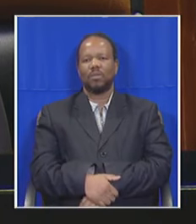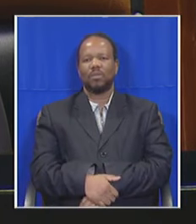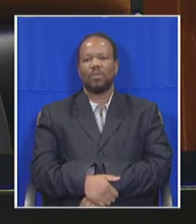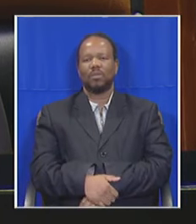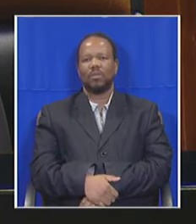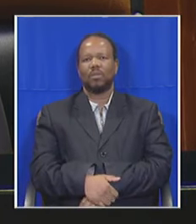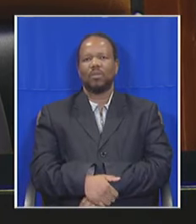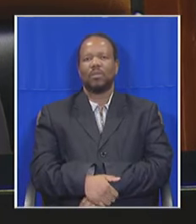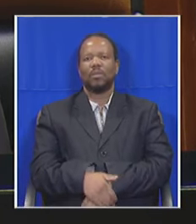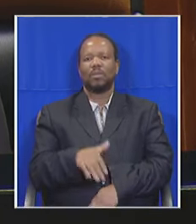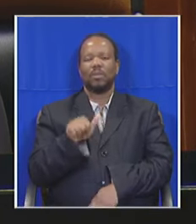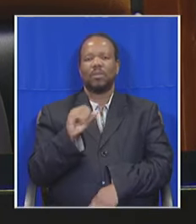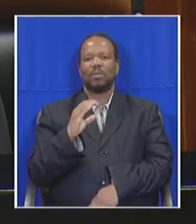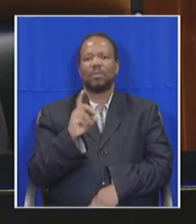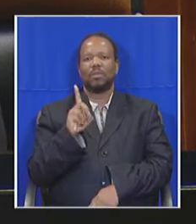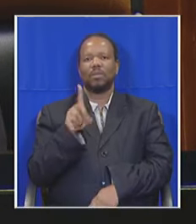ACDP.